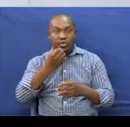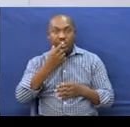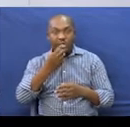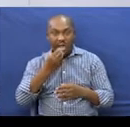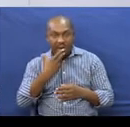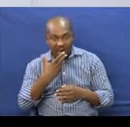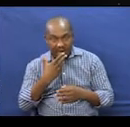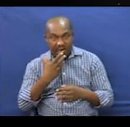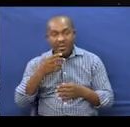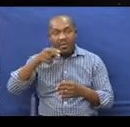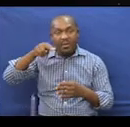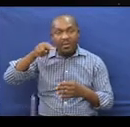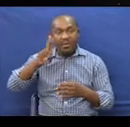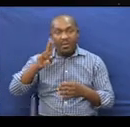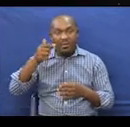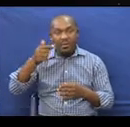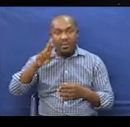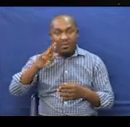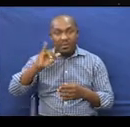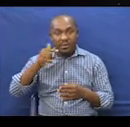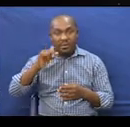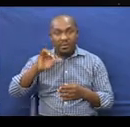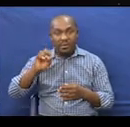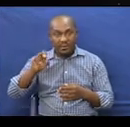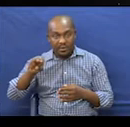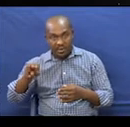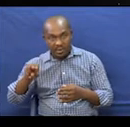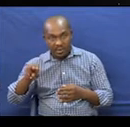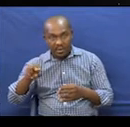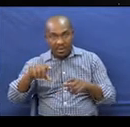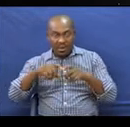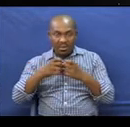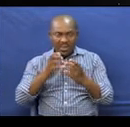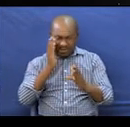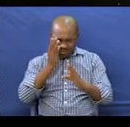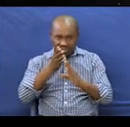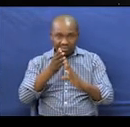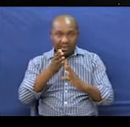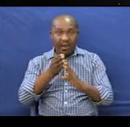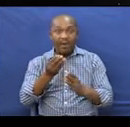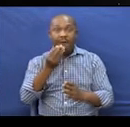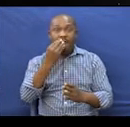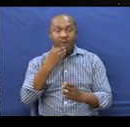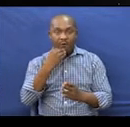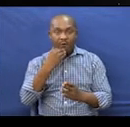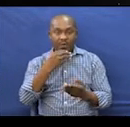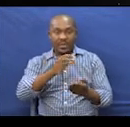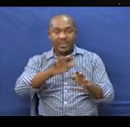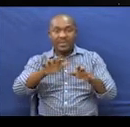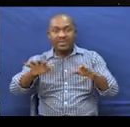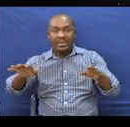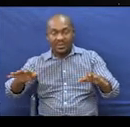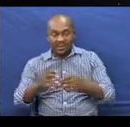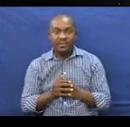food substance. But before going direct to our lesson, that is food substance, let us